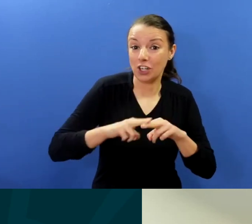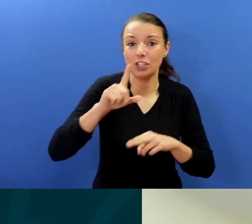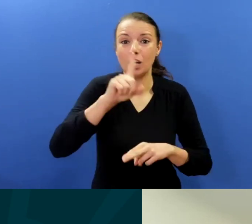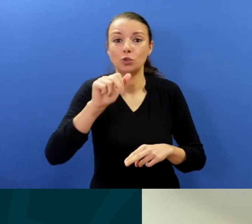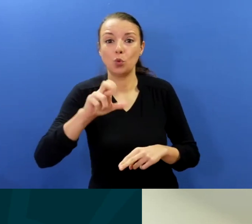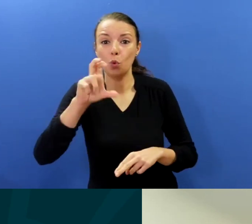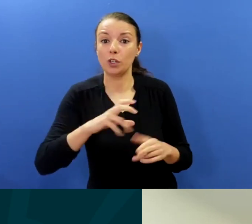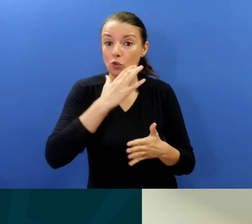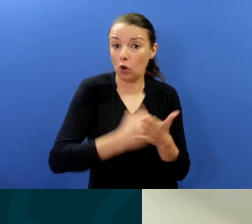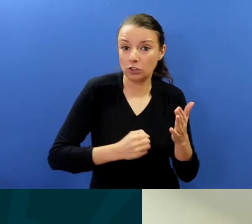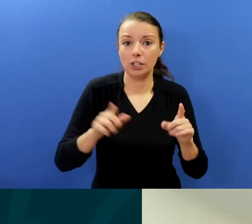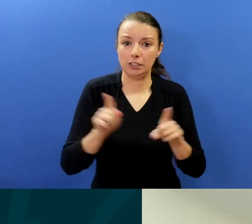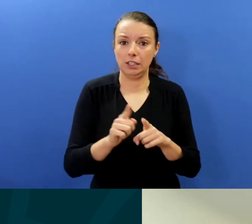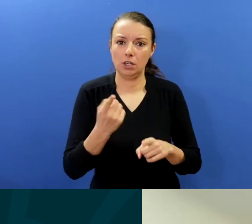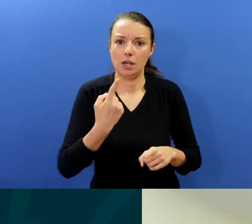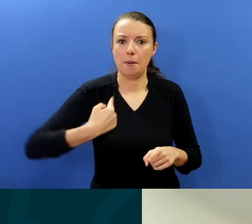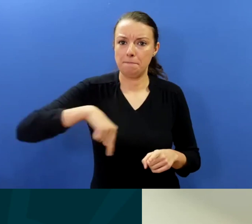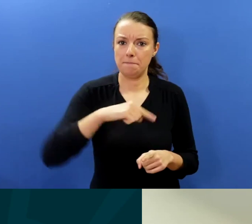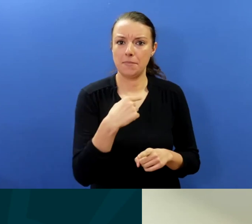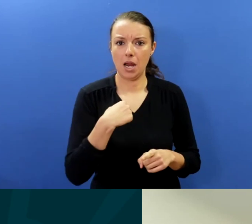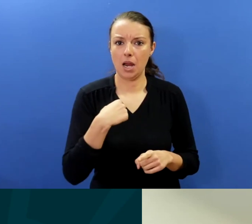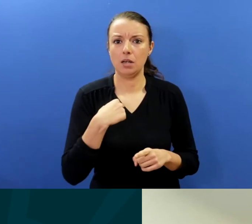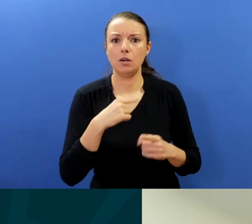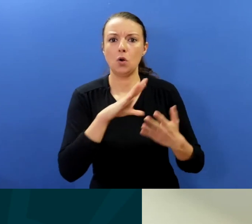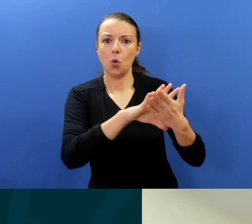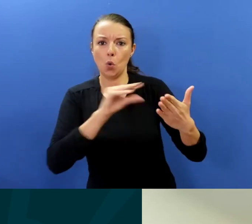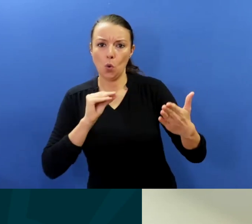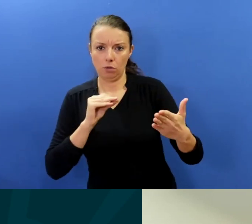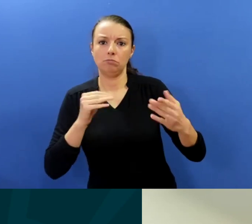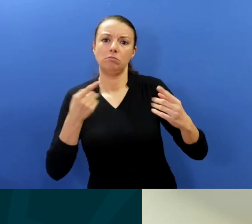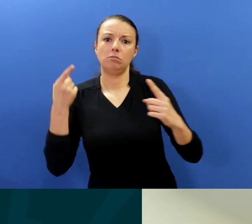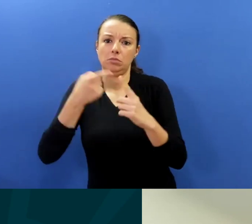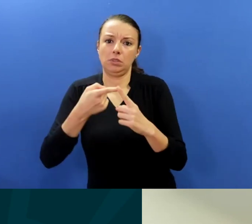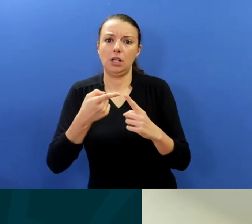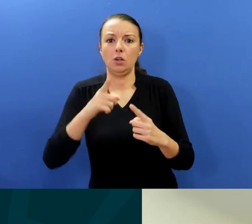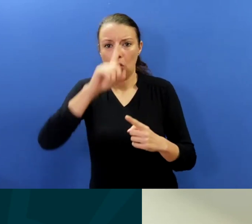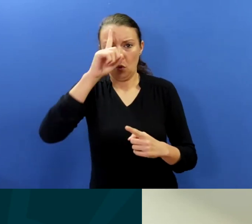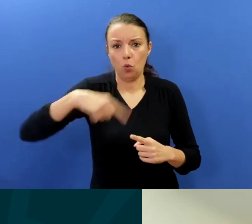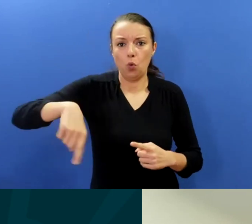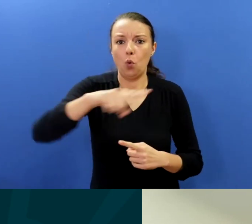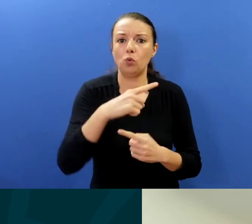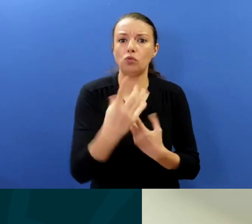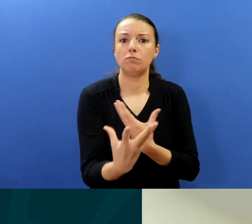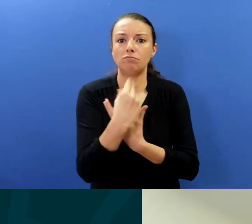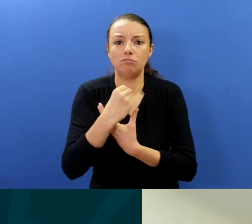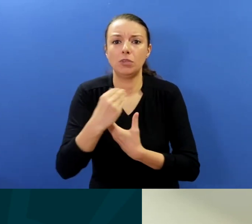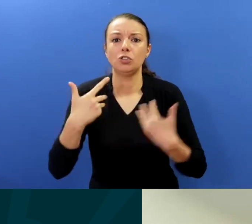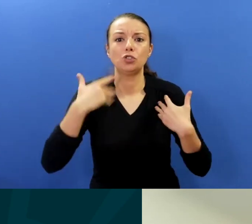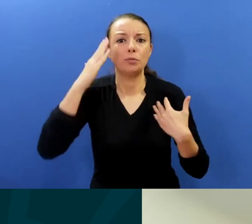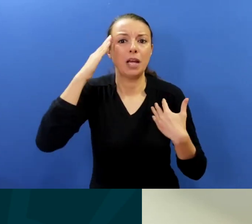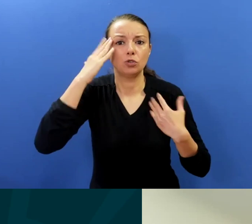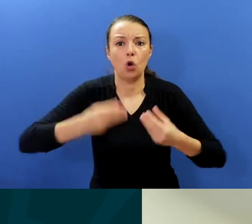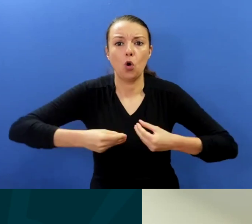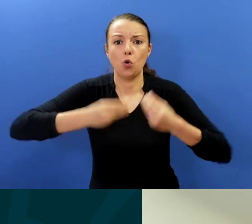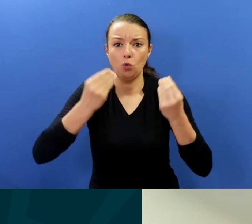tools for which Zurich is well known for, and that can be used to enhance, to strengthen the participation